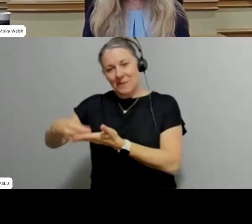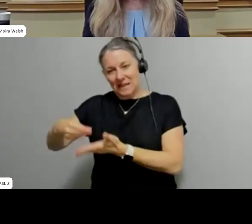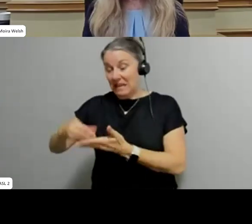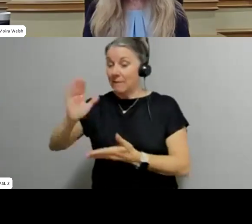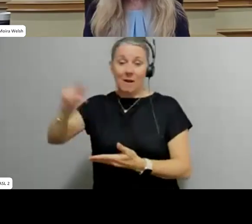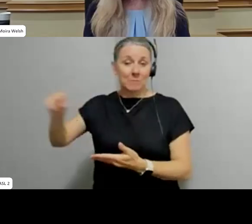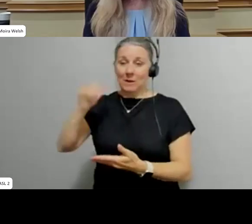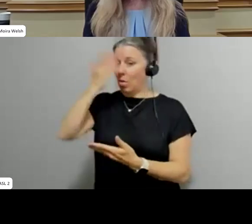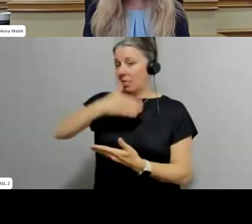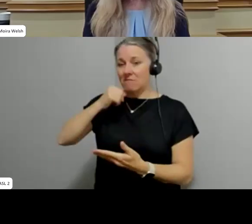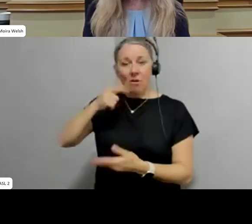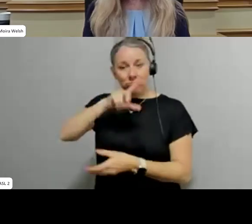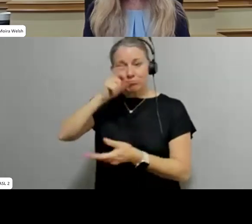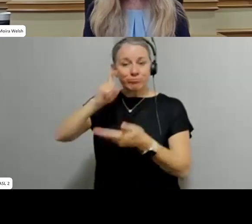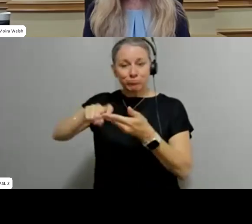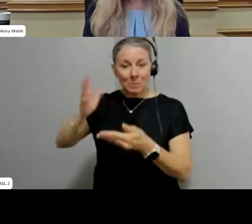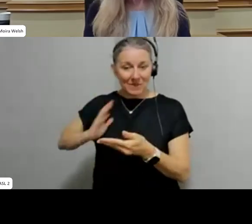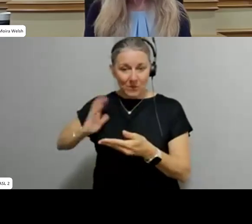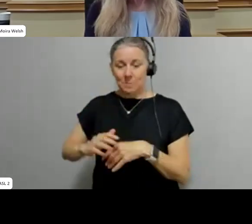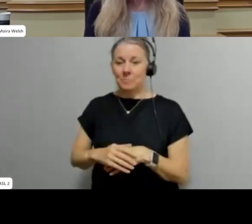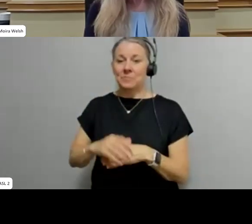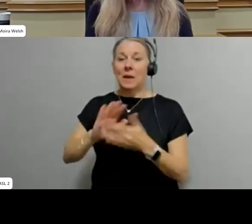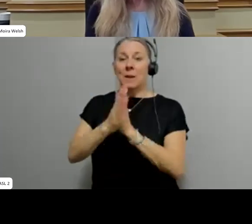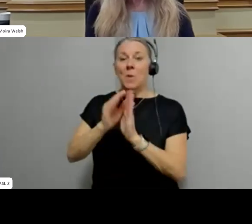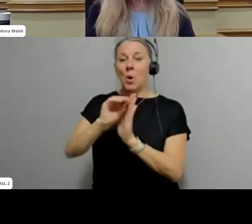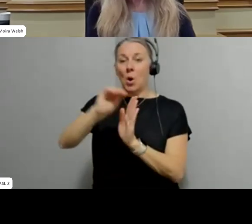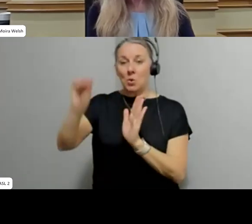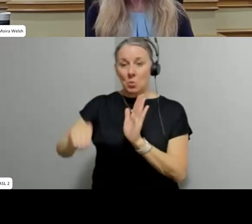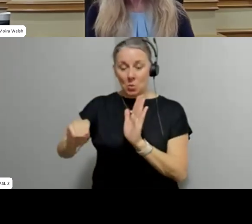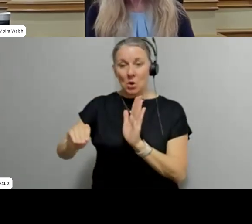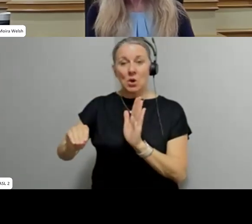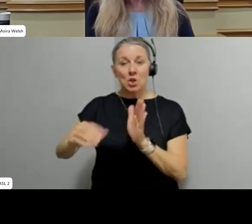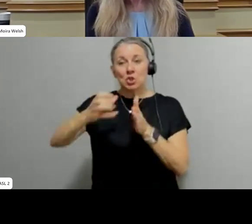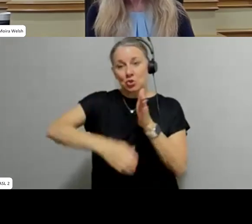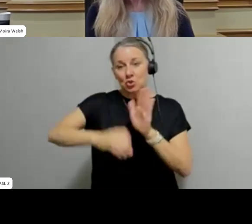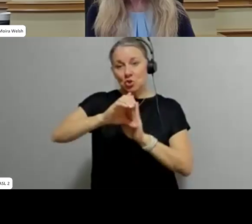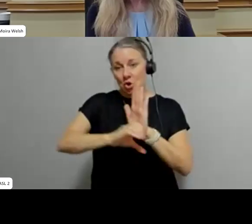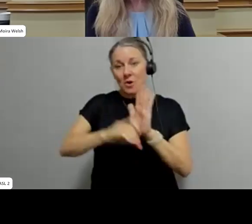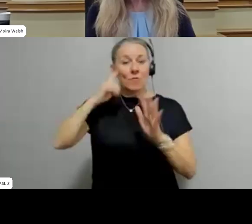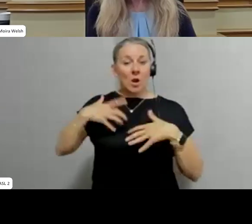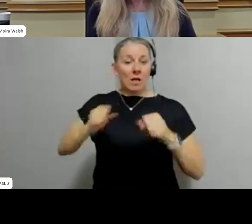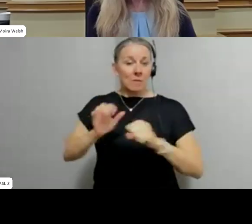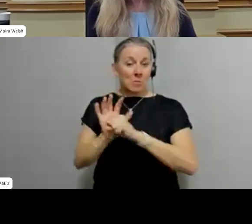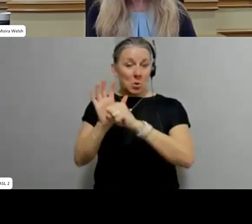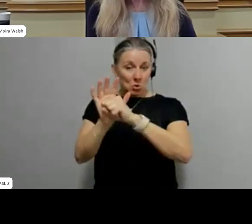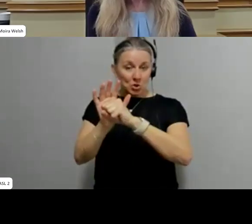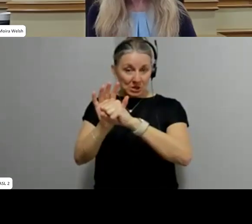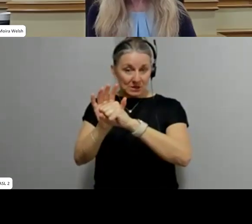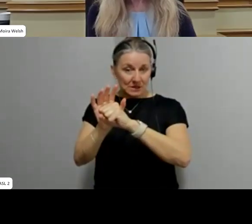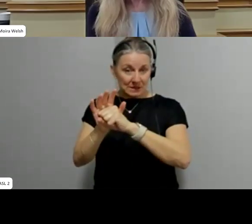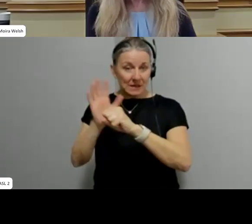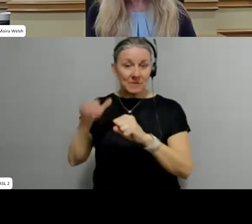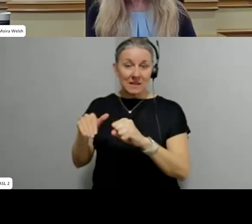before. And this all culminated in the Ottawa Charter for Health Promotion, on which the Age-Friendly Cities was